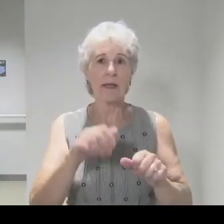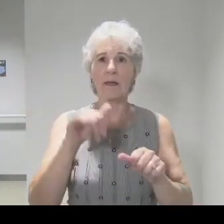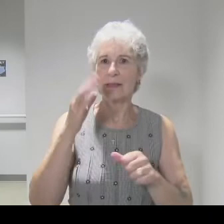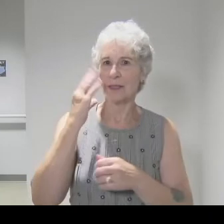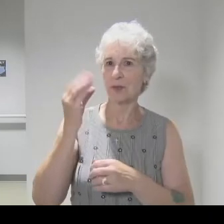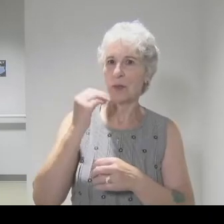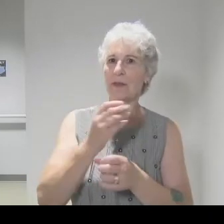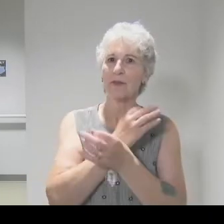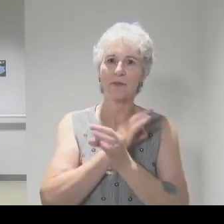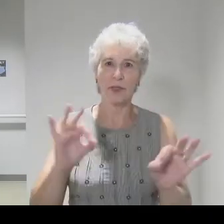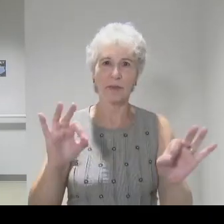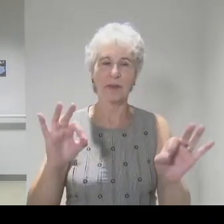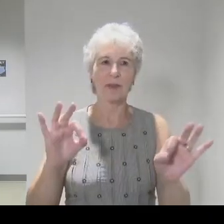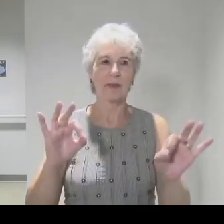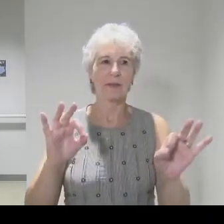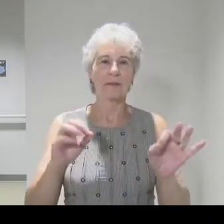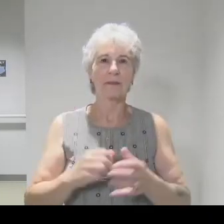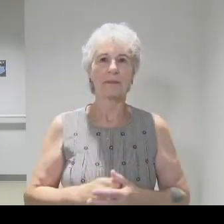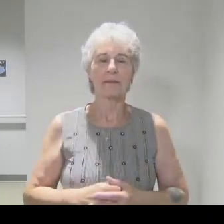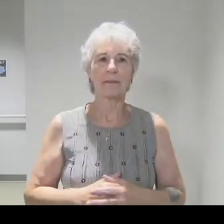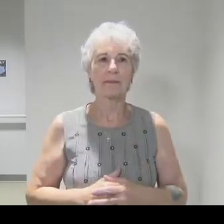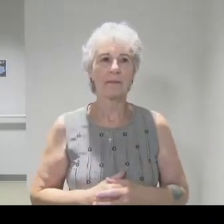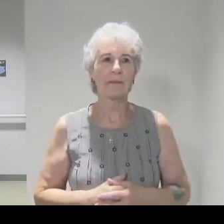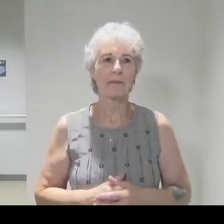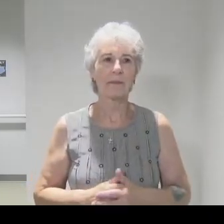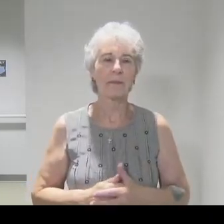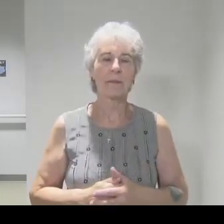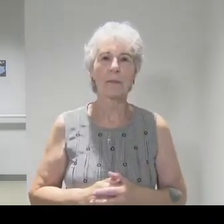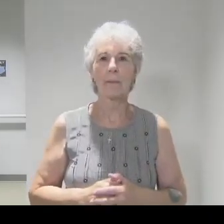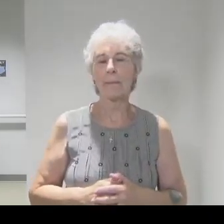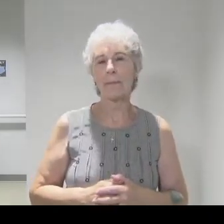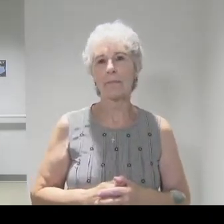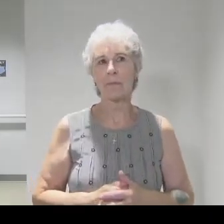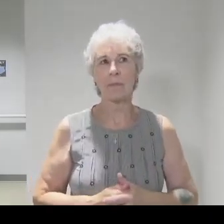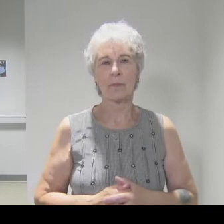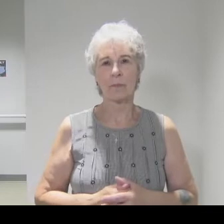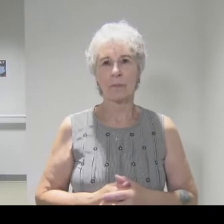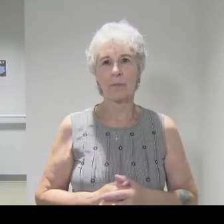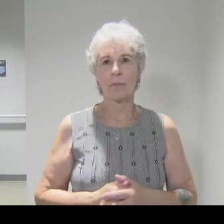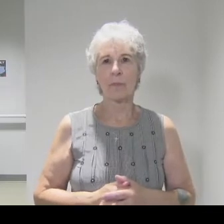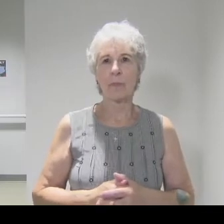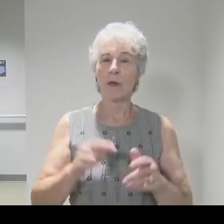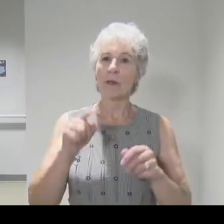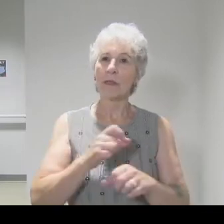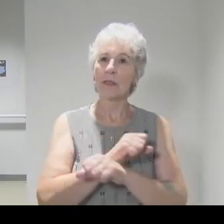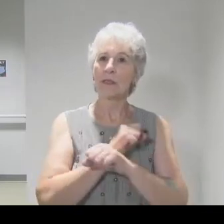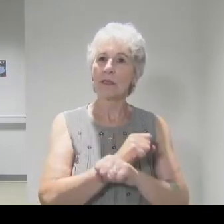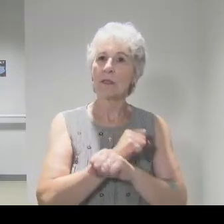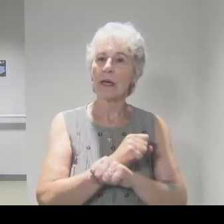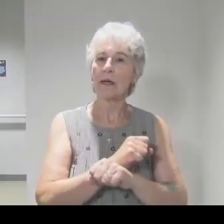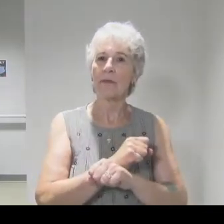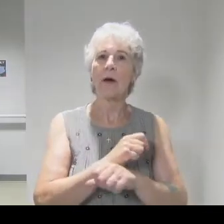of freedom that you will feel no other way. So this slave was also called to be